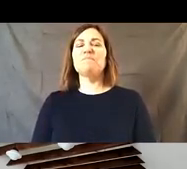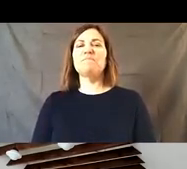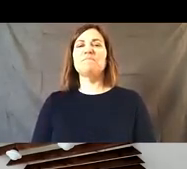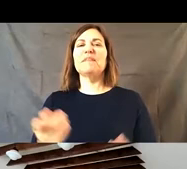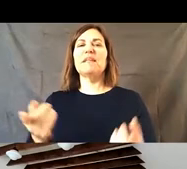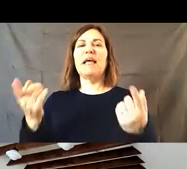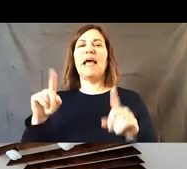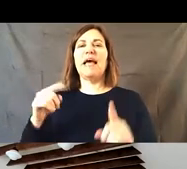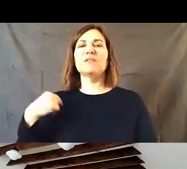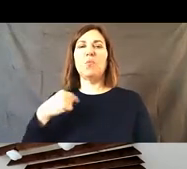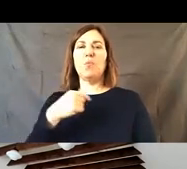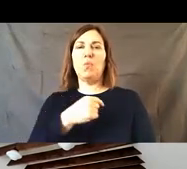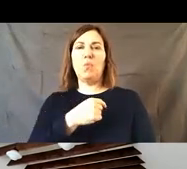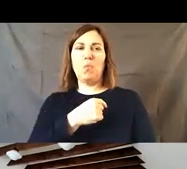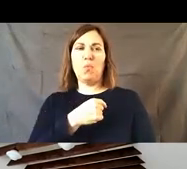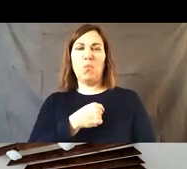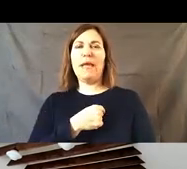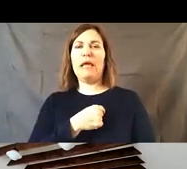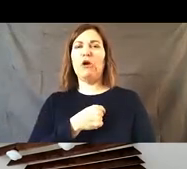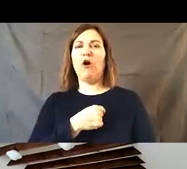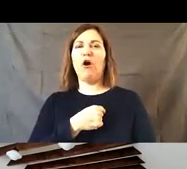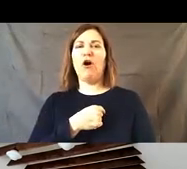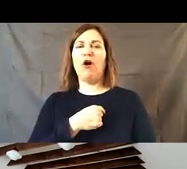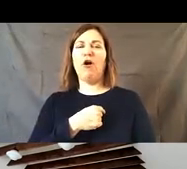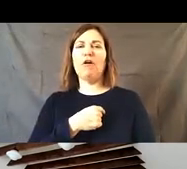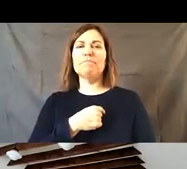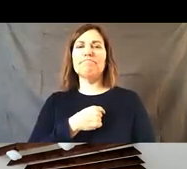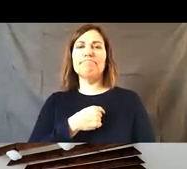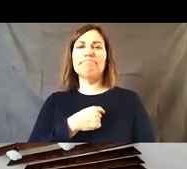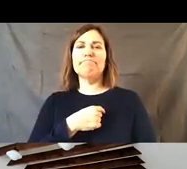Or at our remote locations,